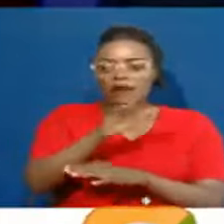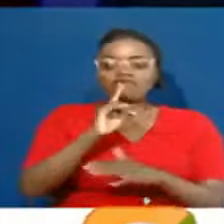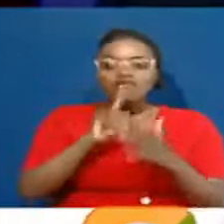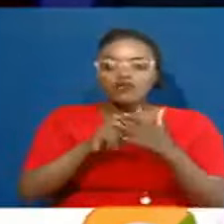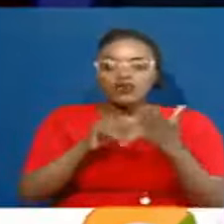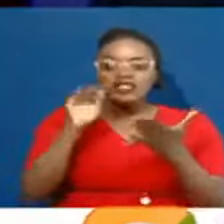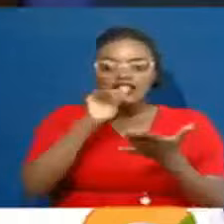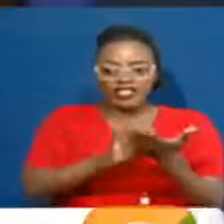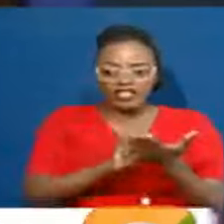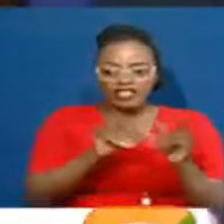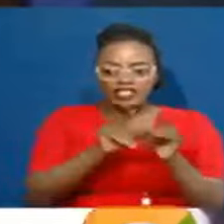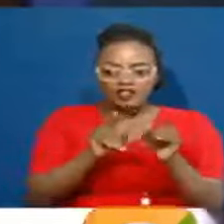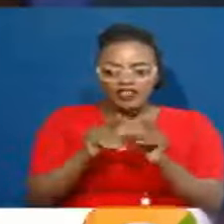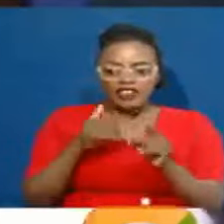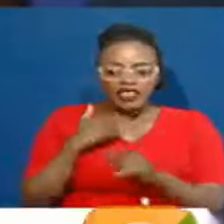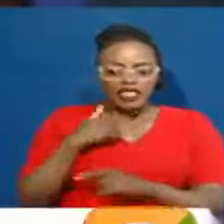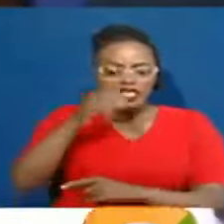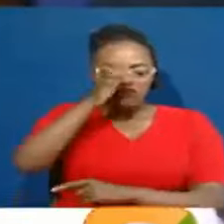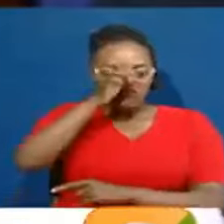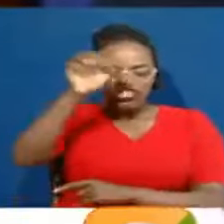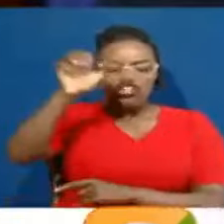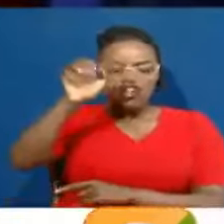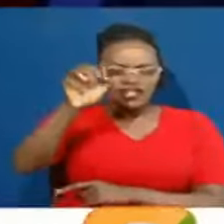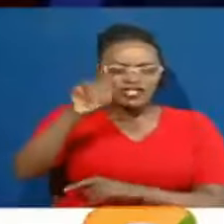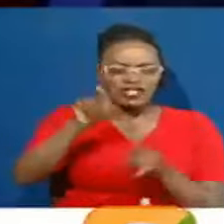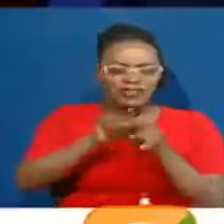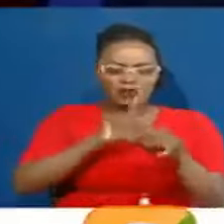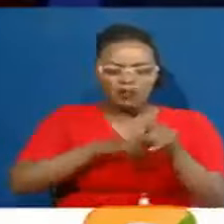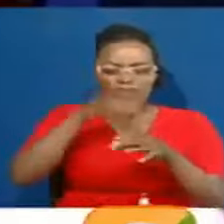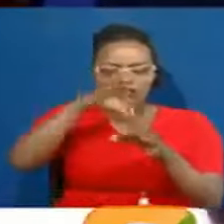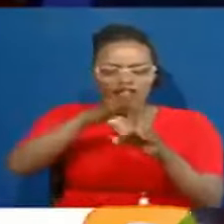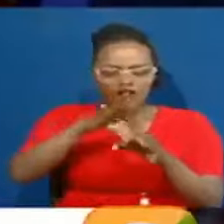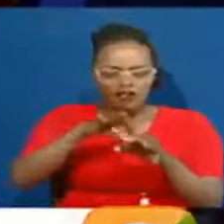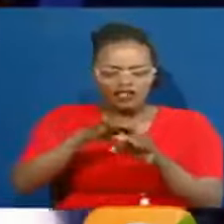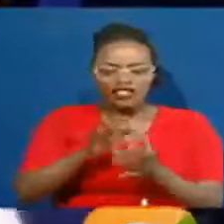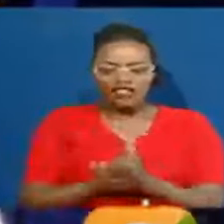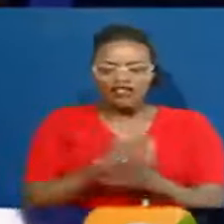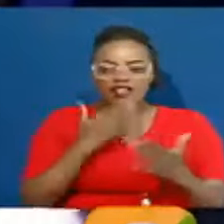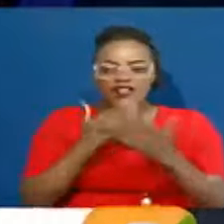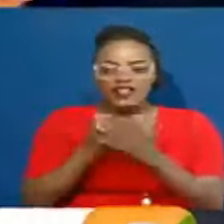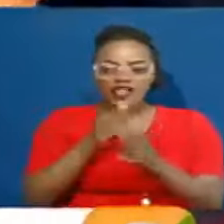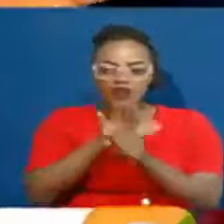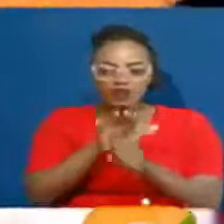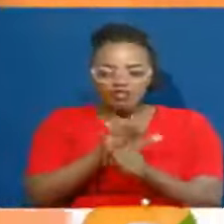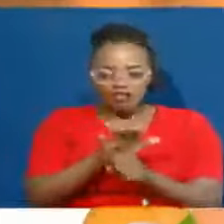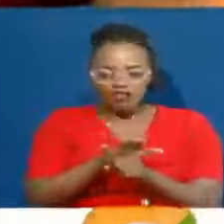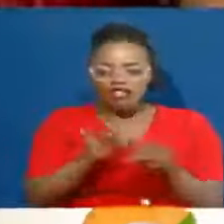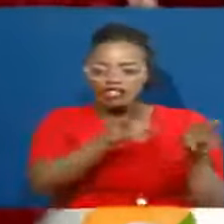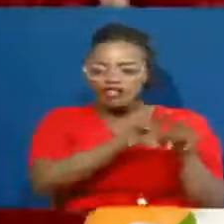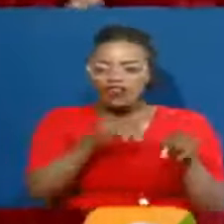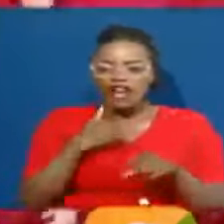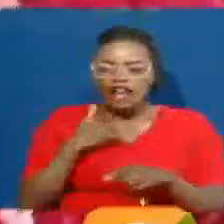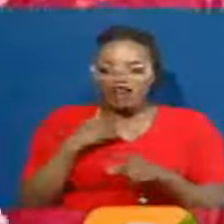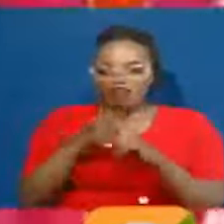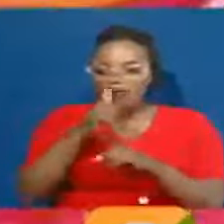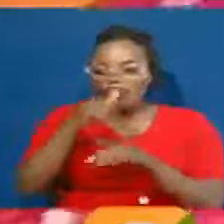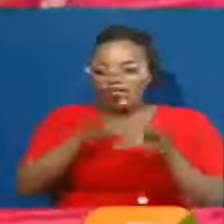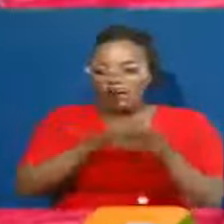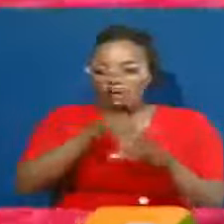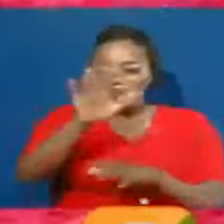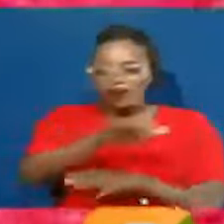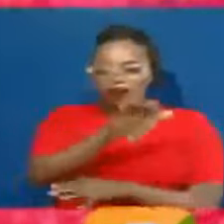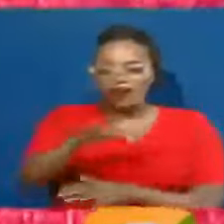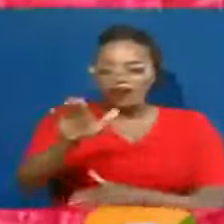again, it is as tone deaf as it was when they voted for the finance bill. Thank you so much. Let's get from another member of